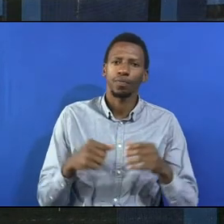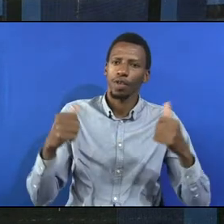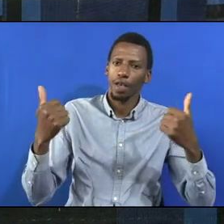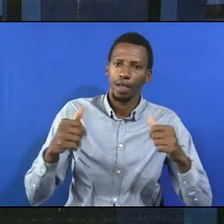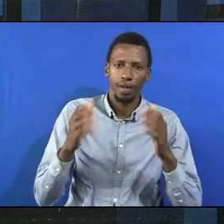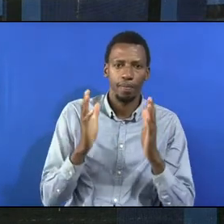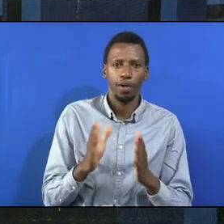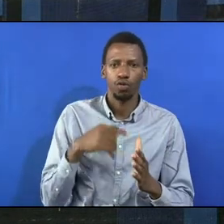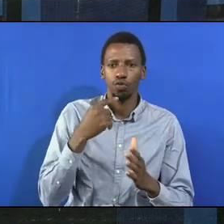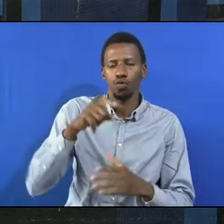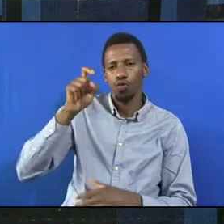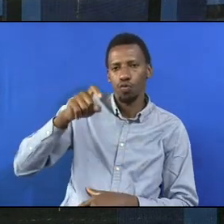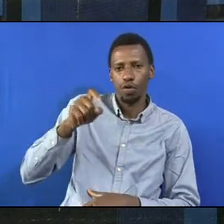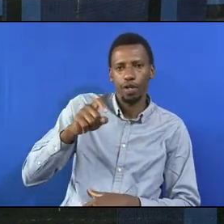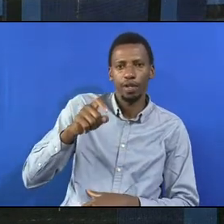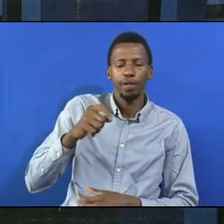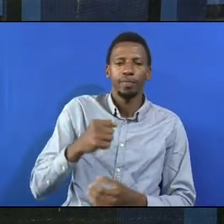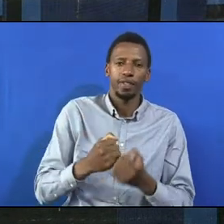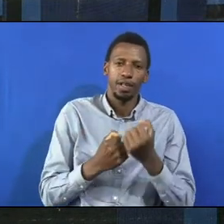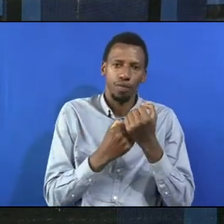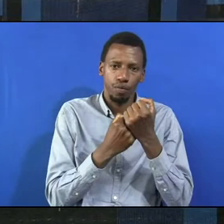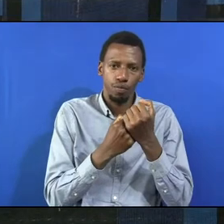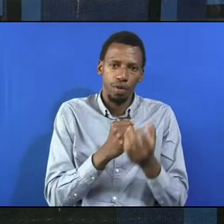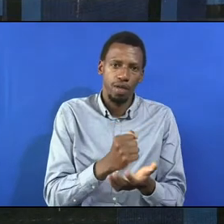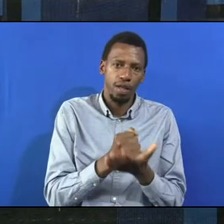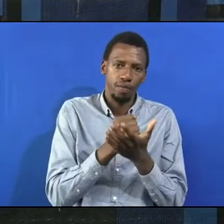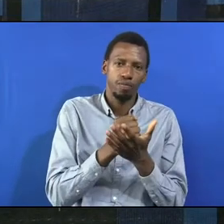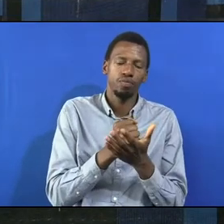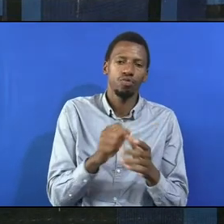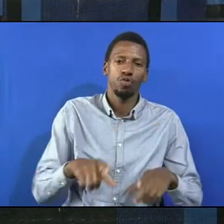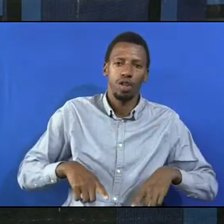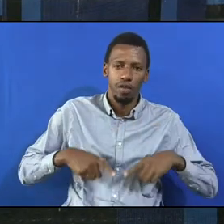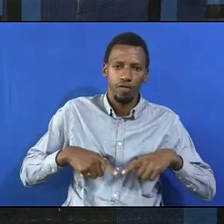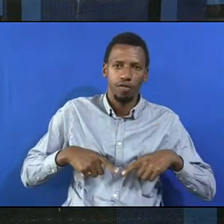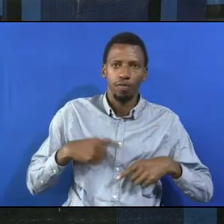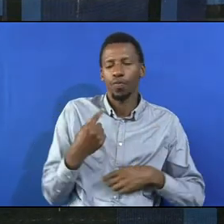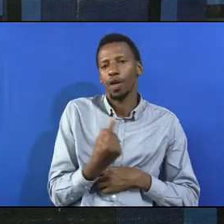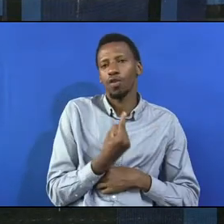Anyone who needs enabling to live a single life.